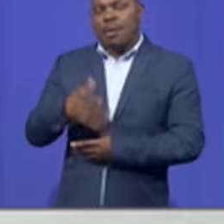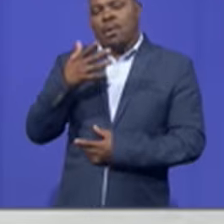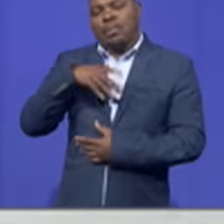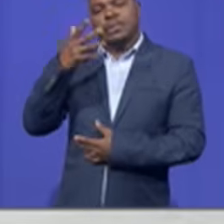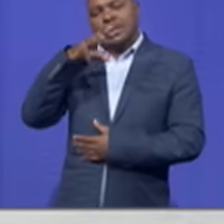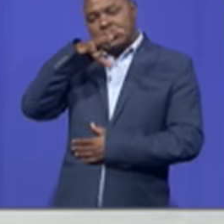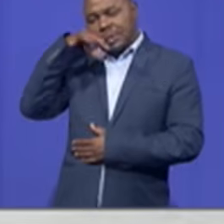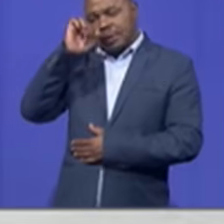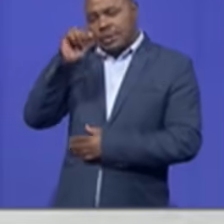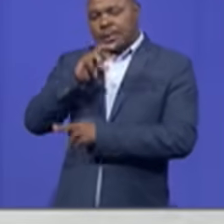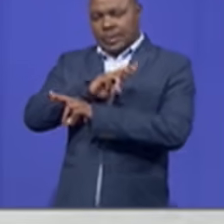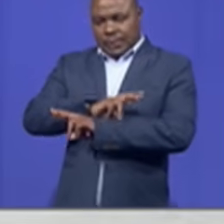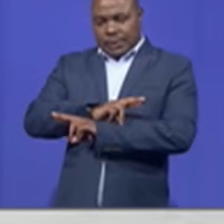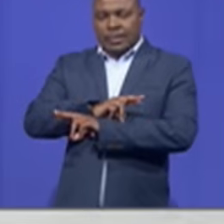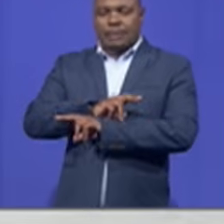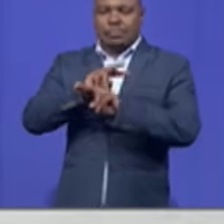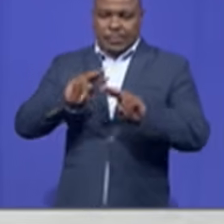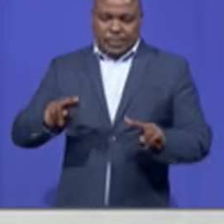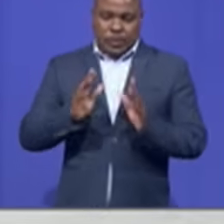o ithobela ka kagiso.